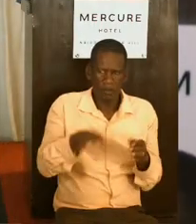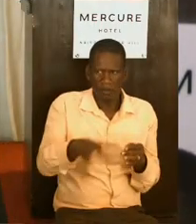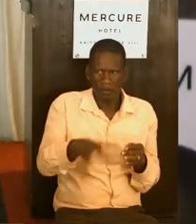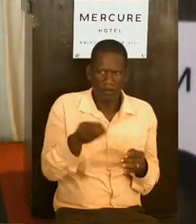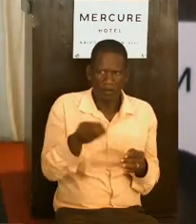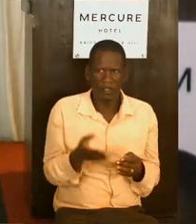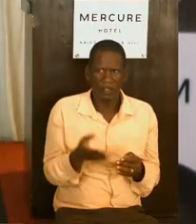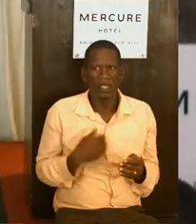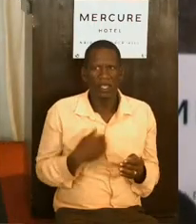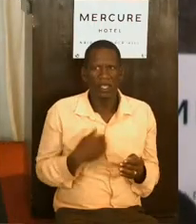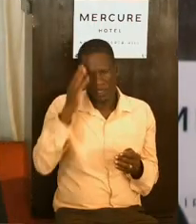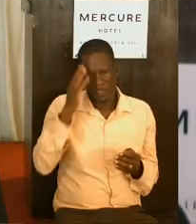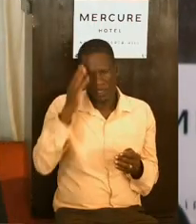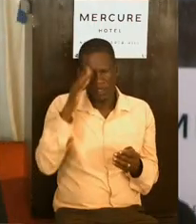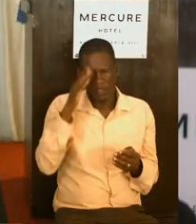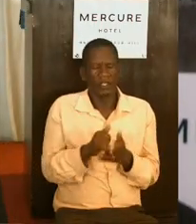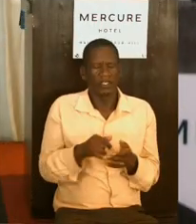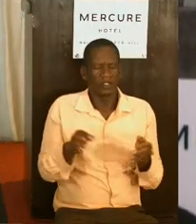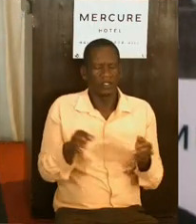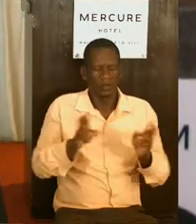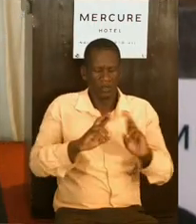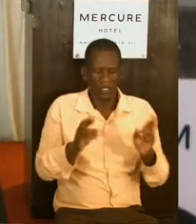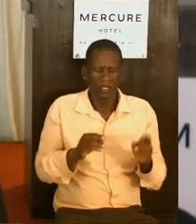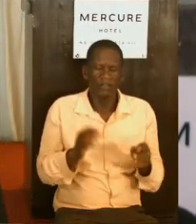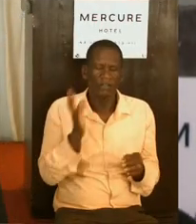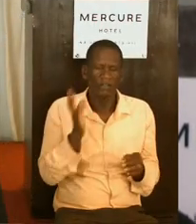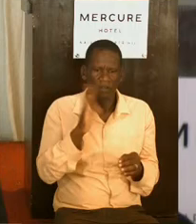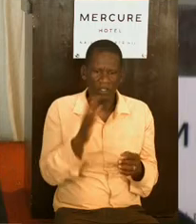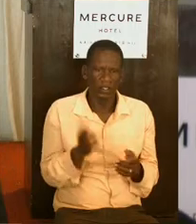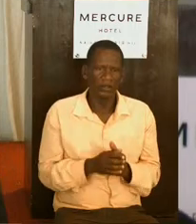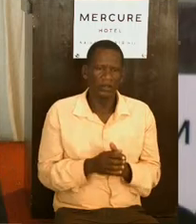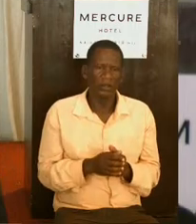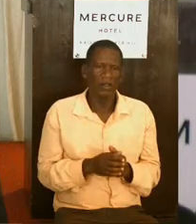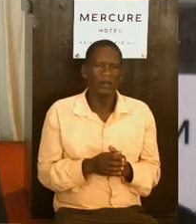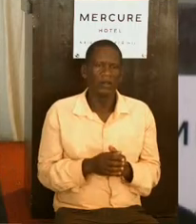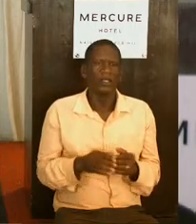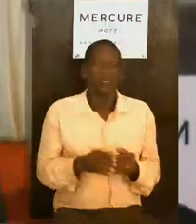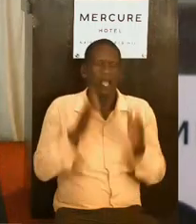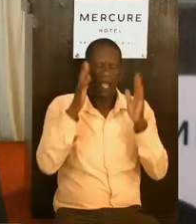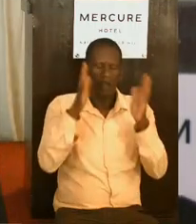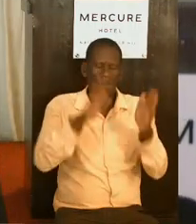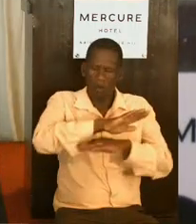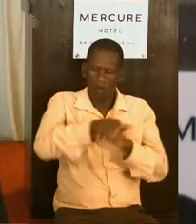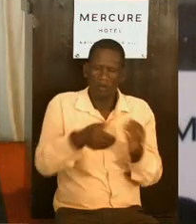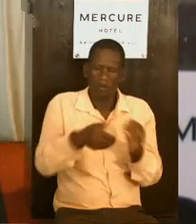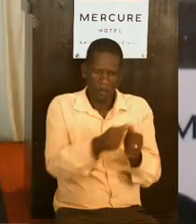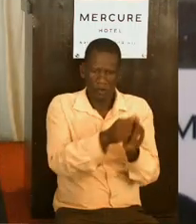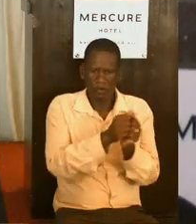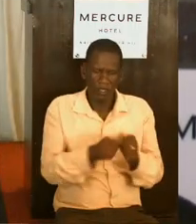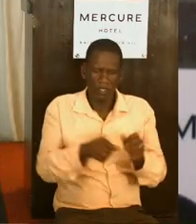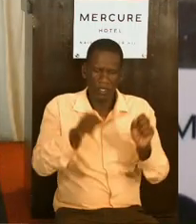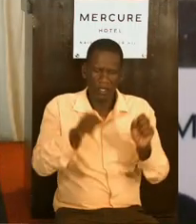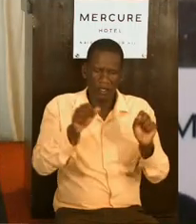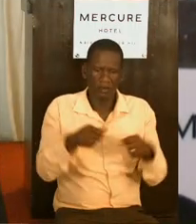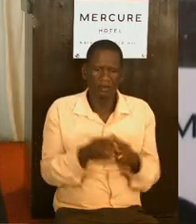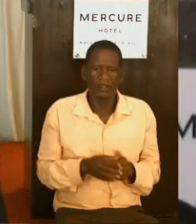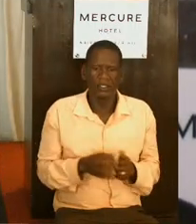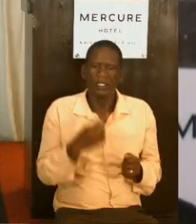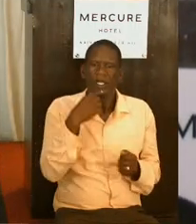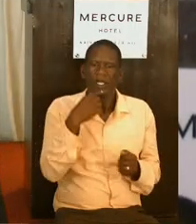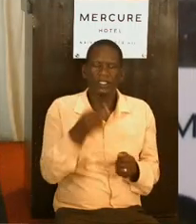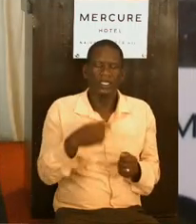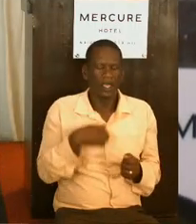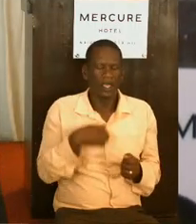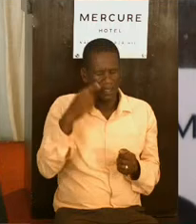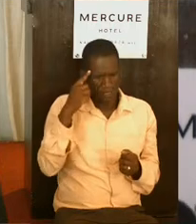I think that art is already taken um hello are you together I said